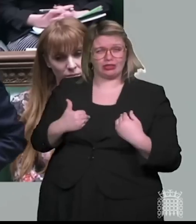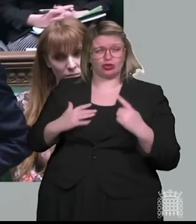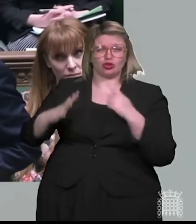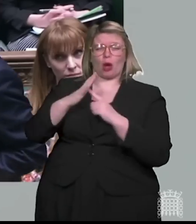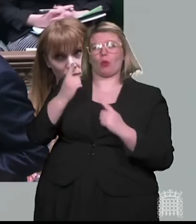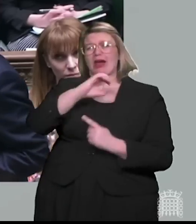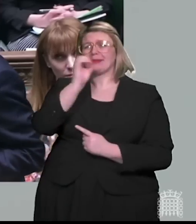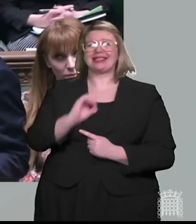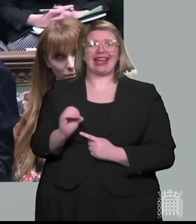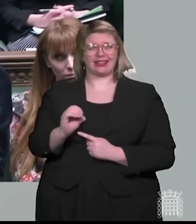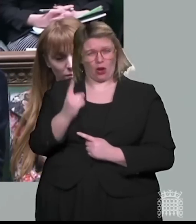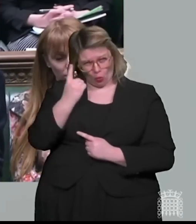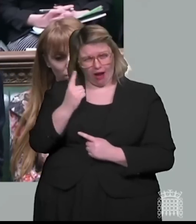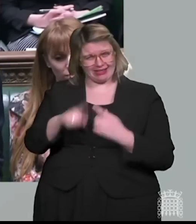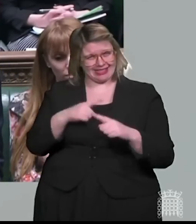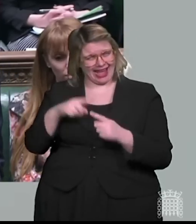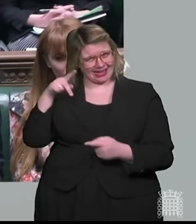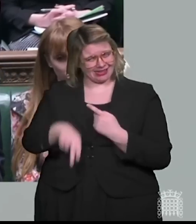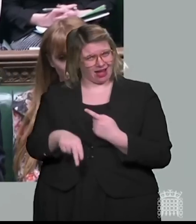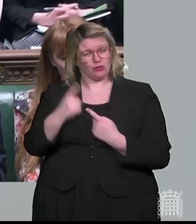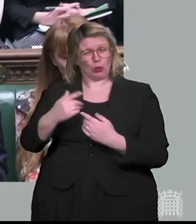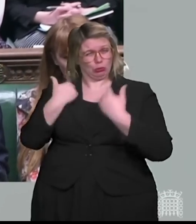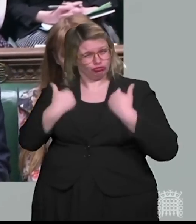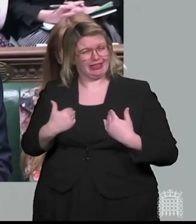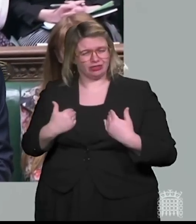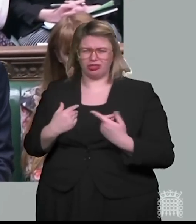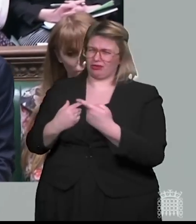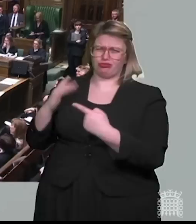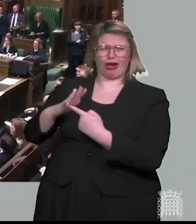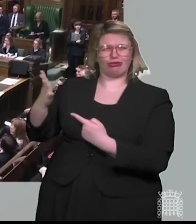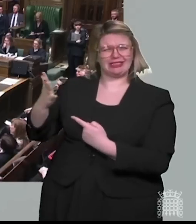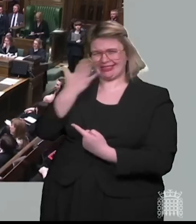How can that possibly be a priority for this government?